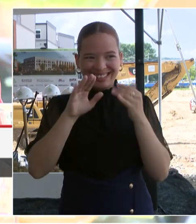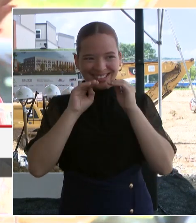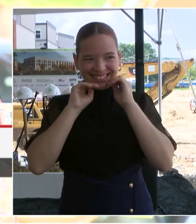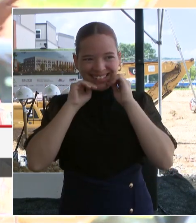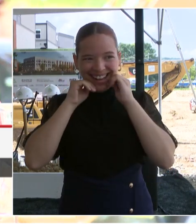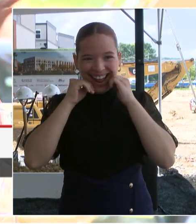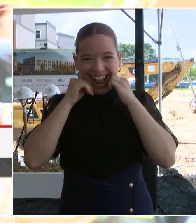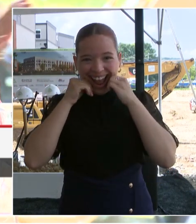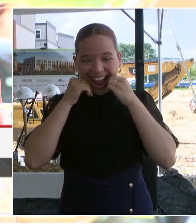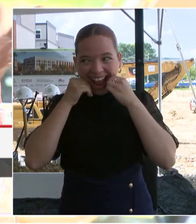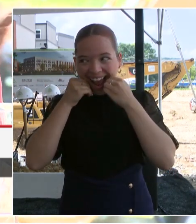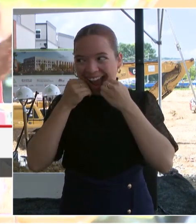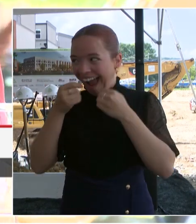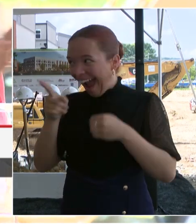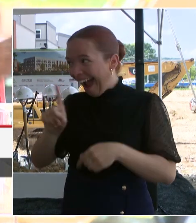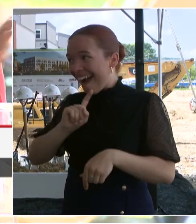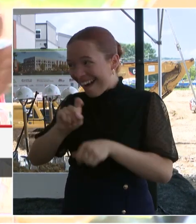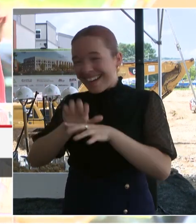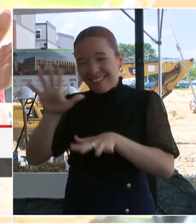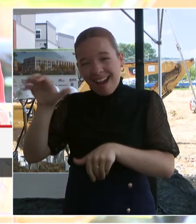now.